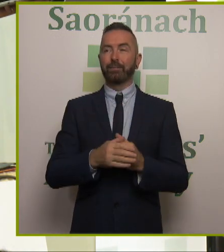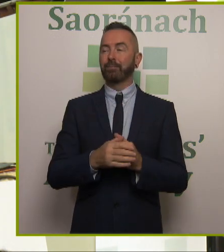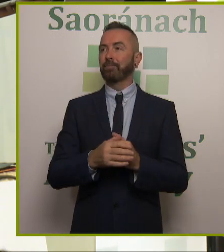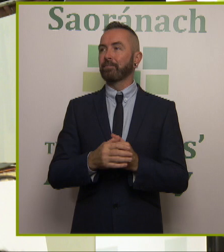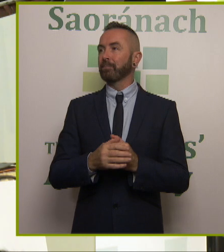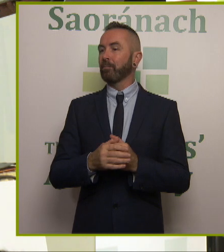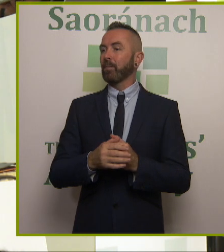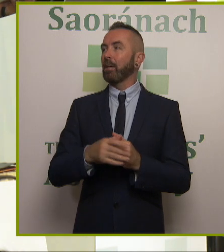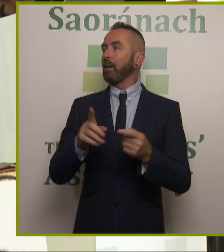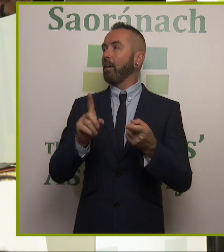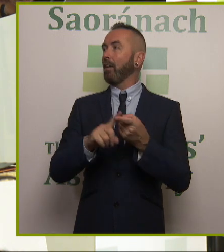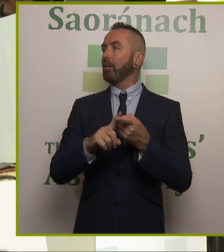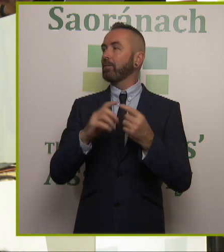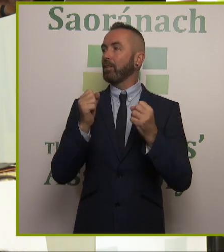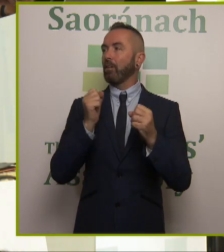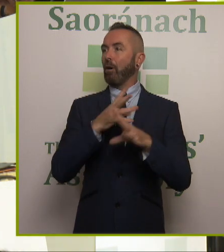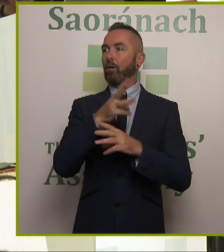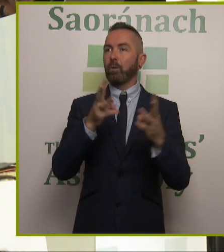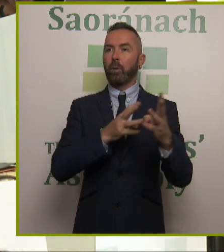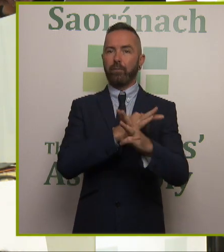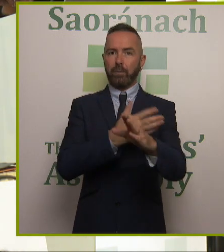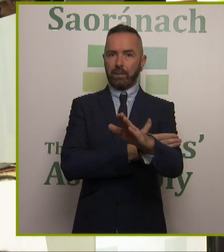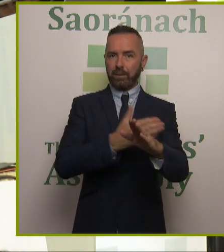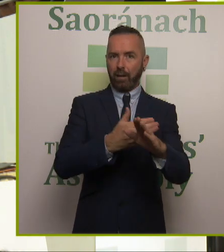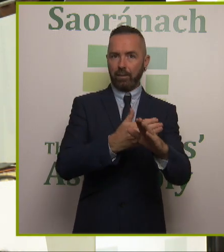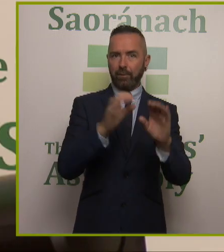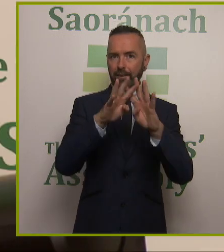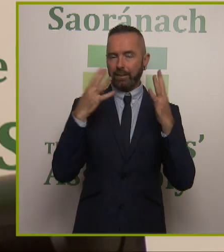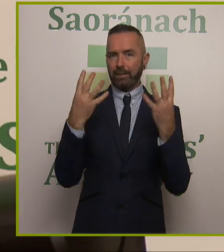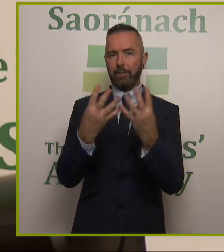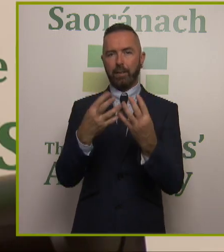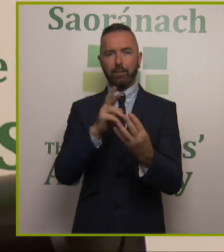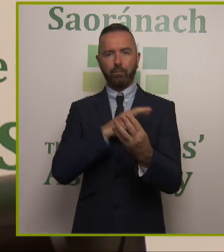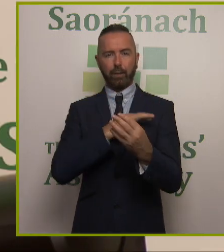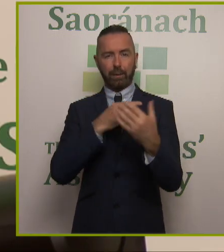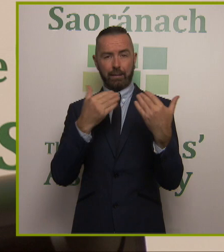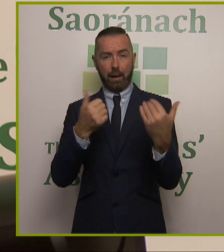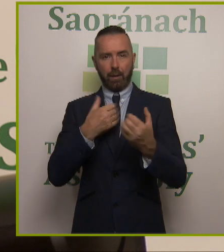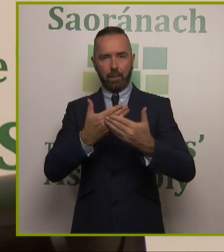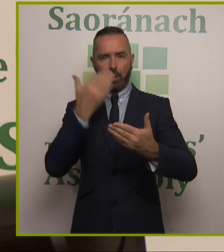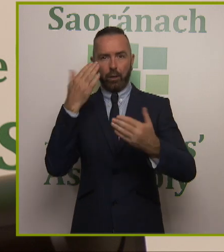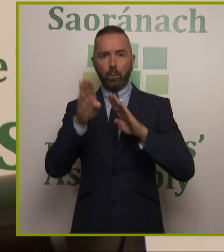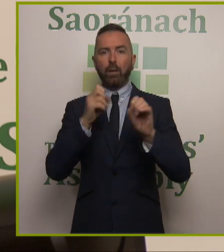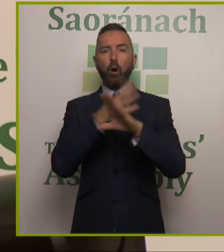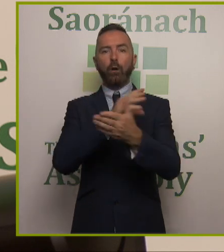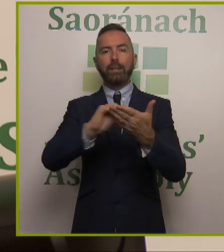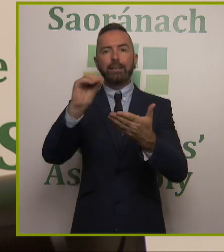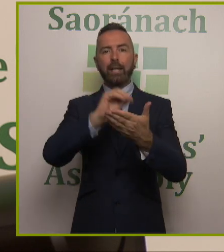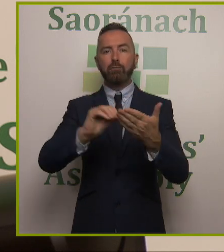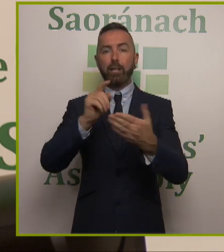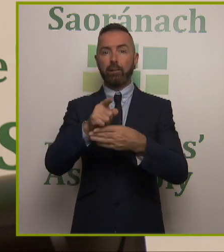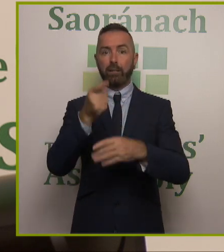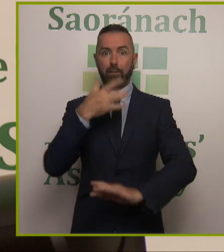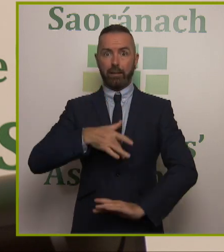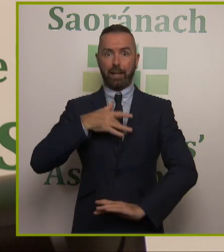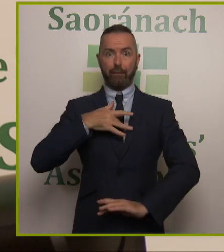but also just for all of his work from the beginning of the Assembly. And I'm really learning that with all of the Secretariat, they're kind of